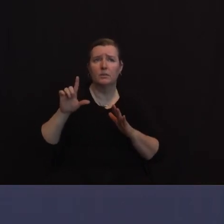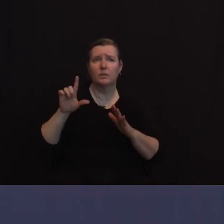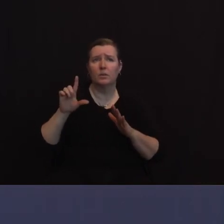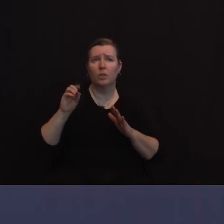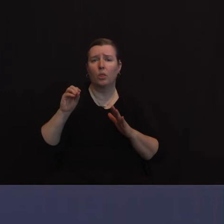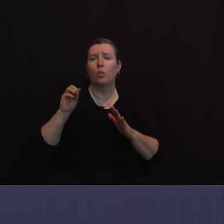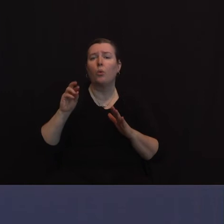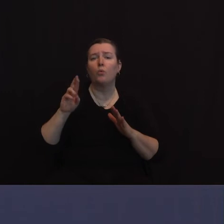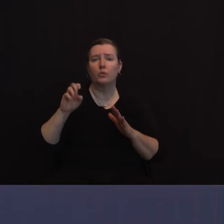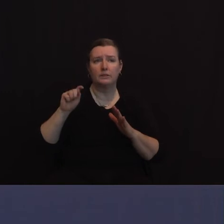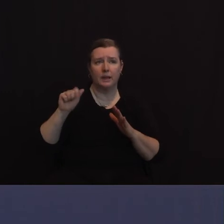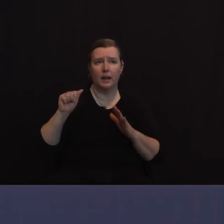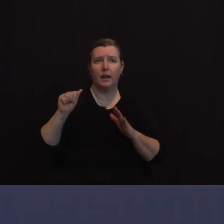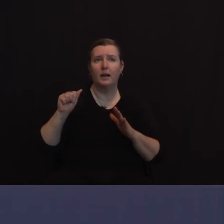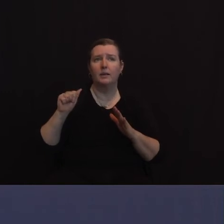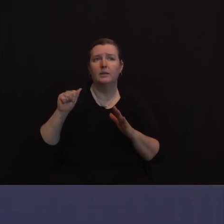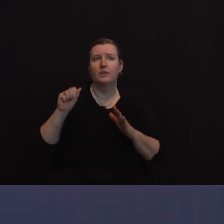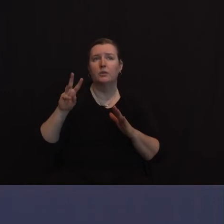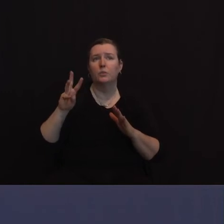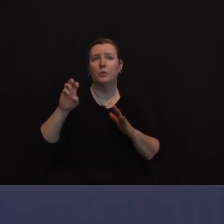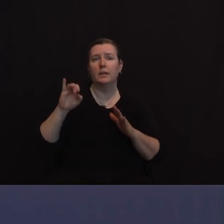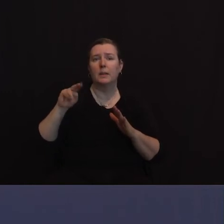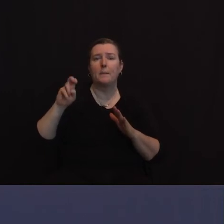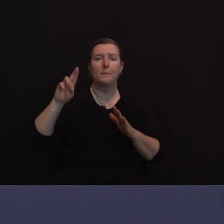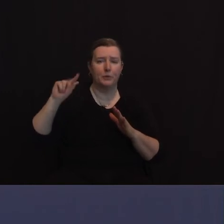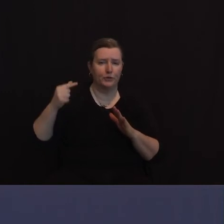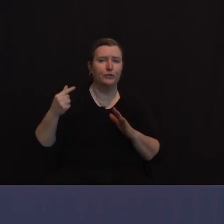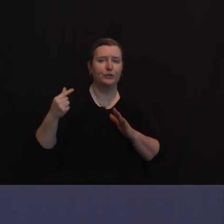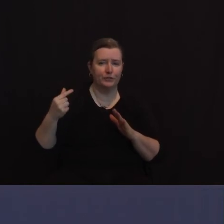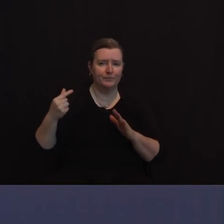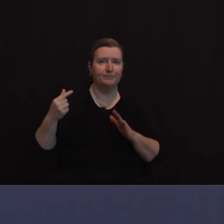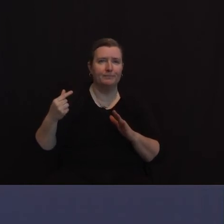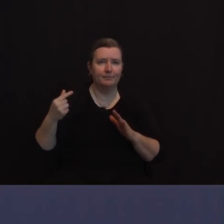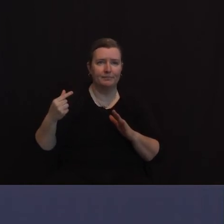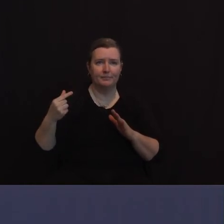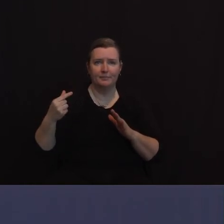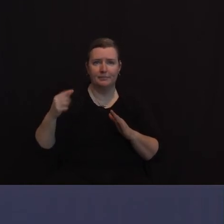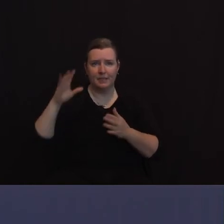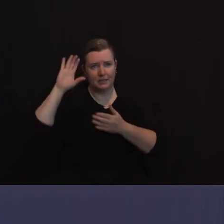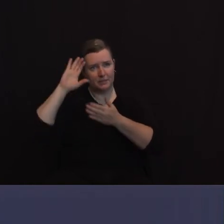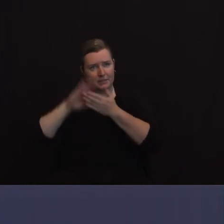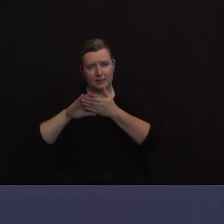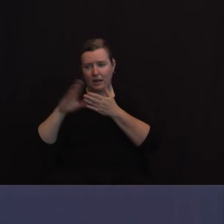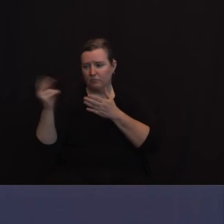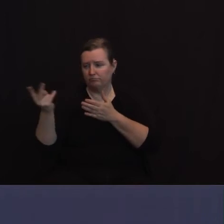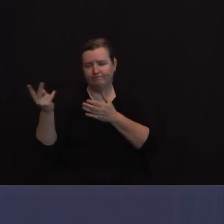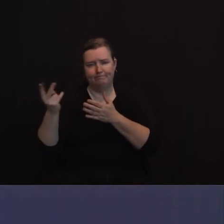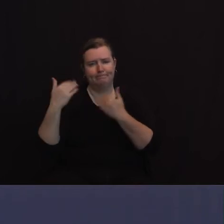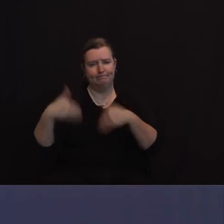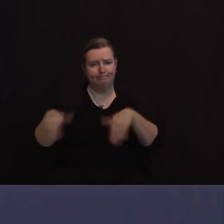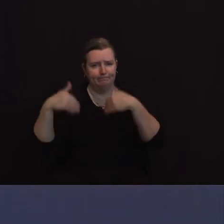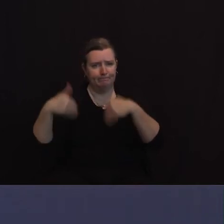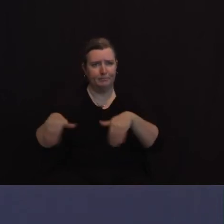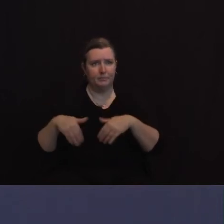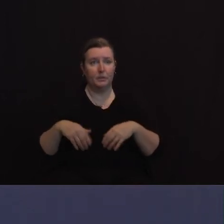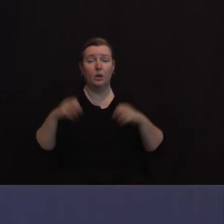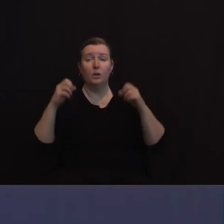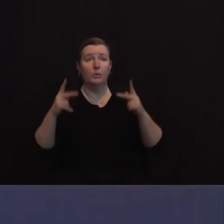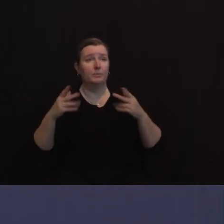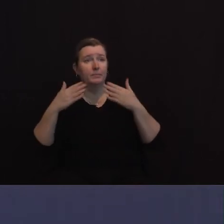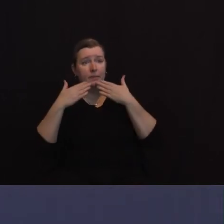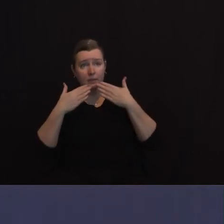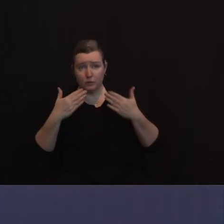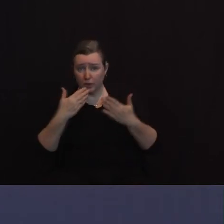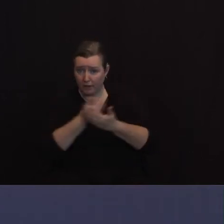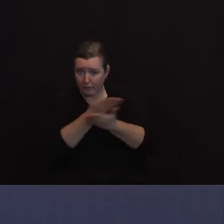and big believers in both of them, and I'll leave it at that. So thank you, everybody. I'm going to,